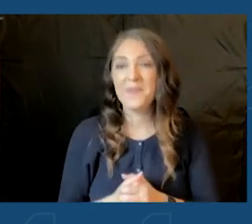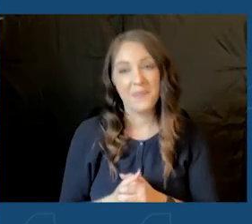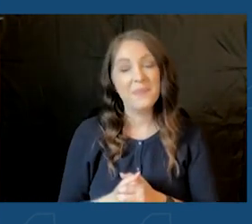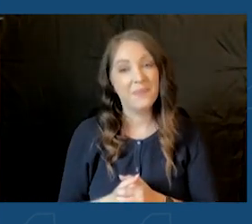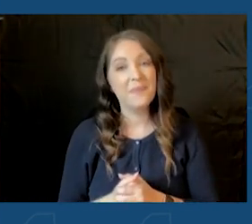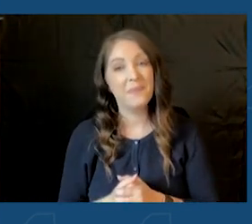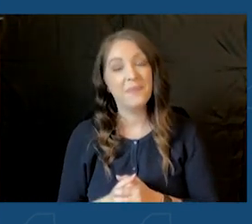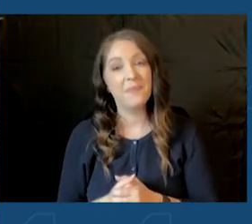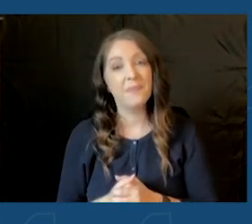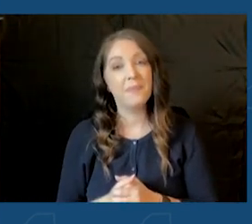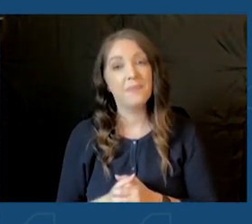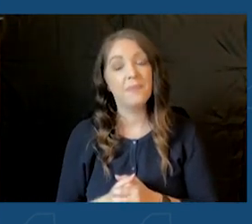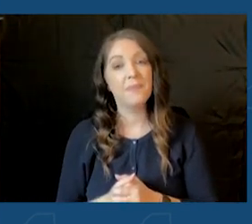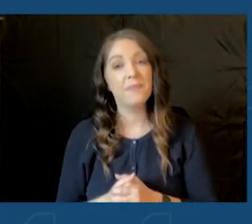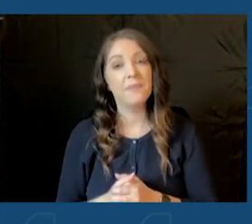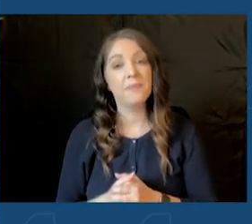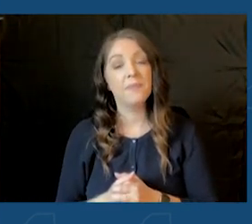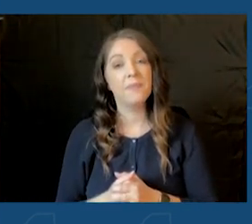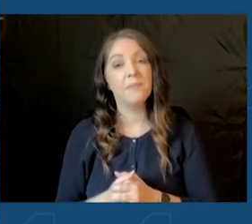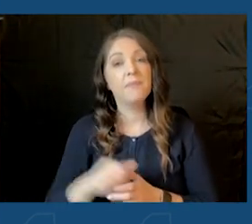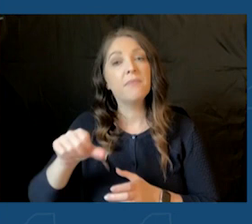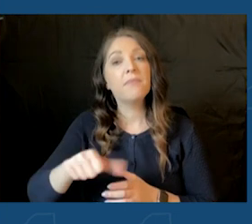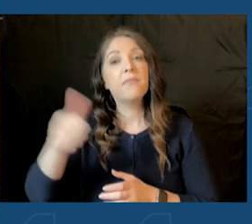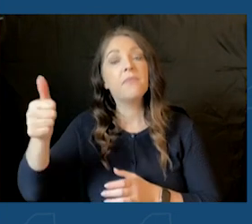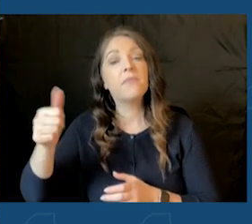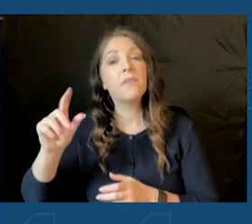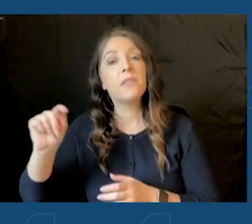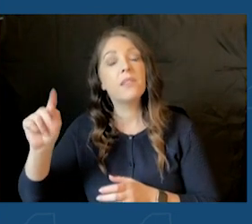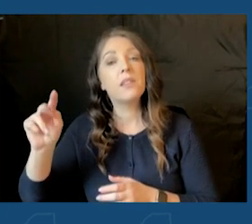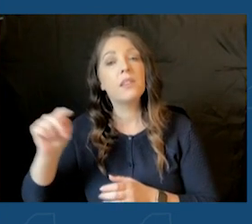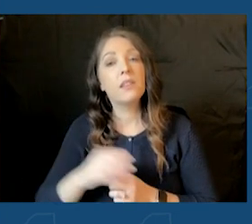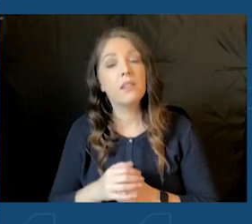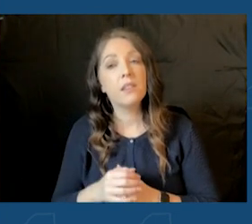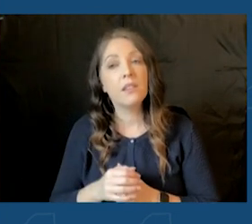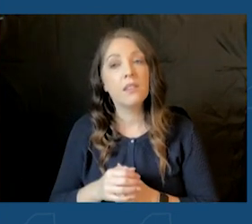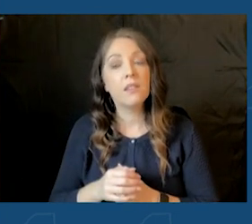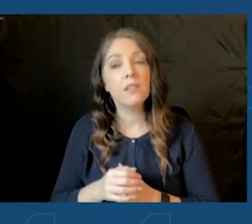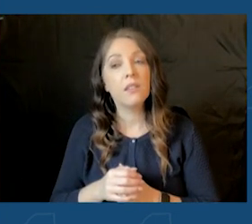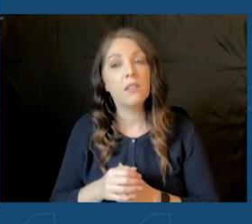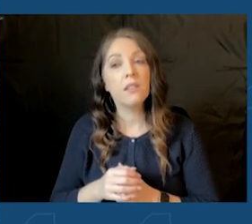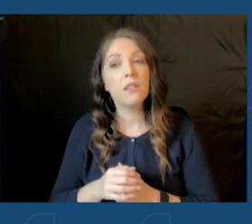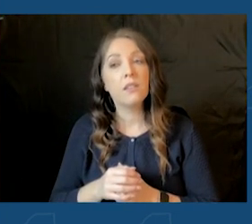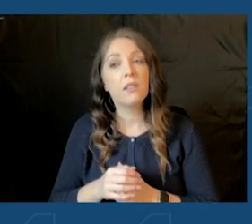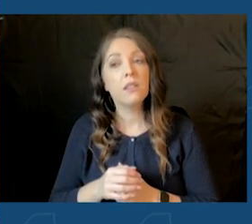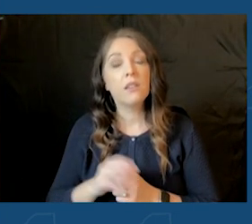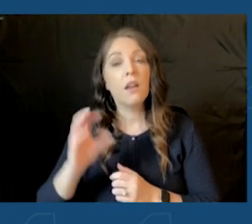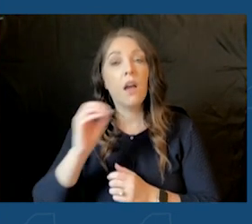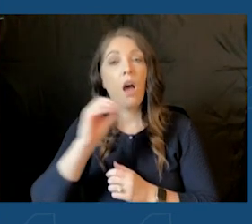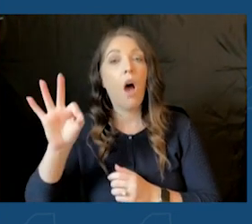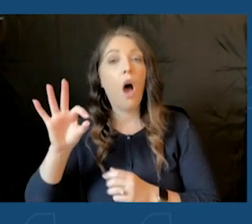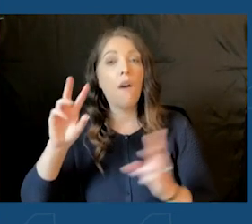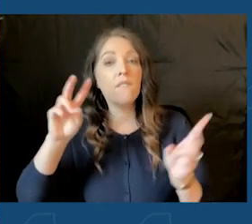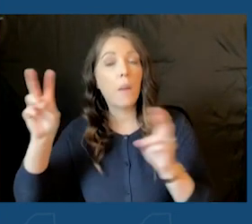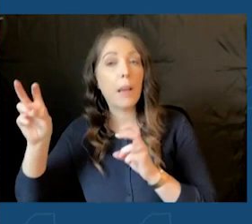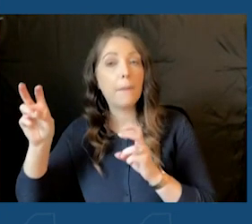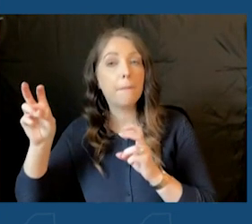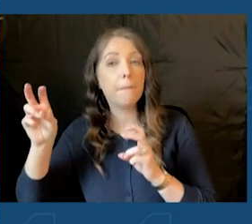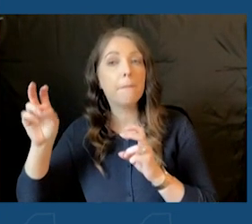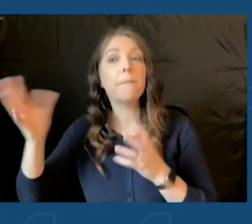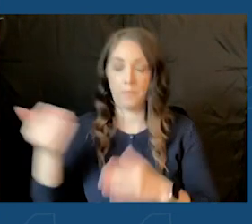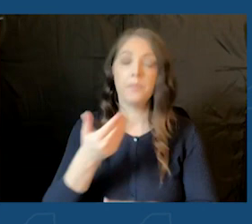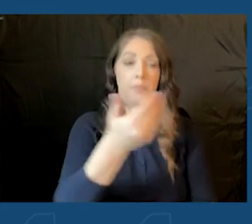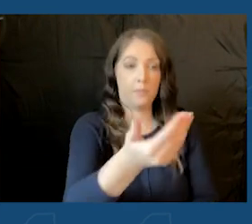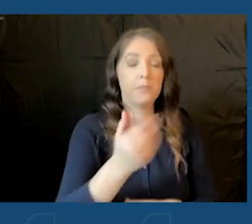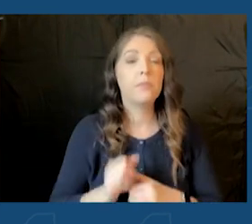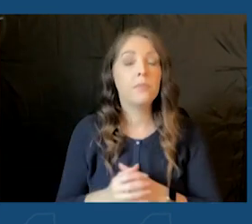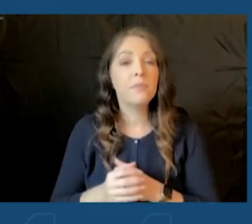Z, WNBC. This is an off-topic question. Anybody else on topic? That may be it. Go ahead, please. Okay, so this